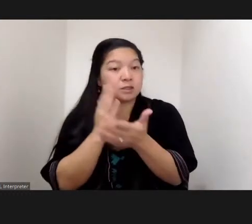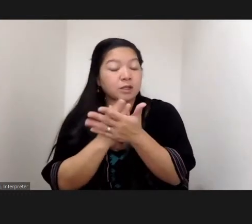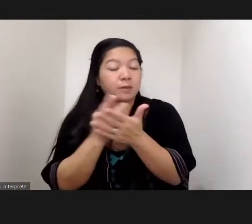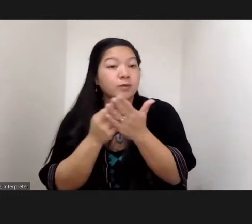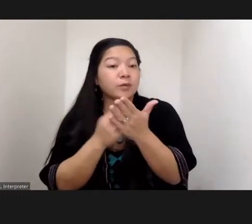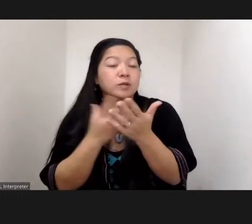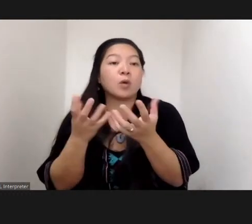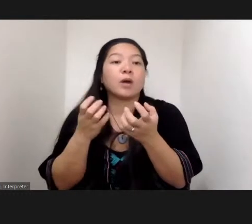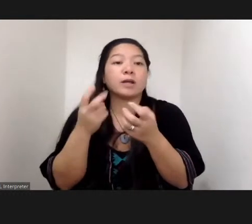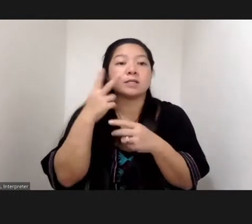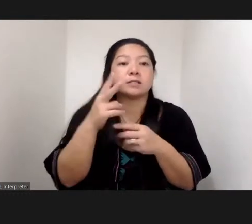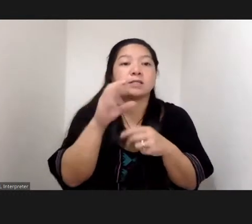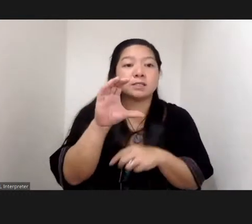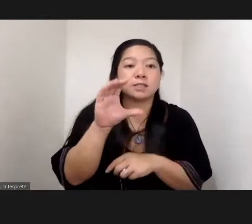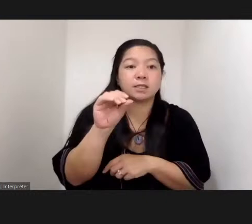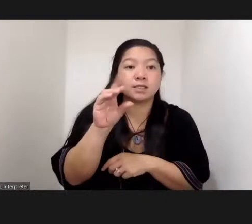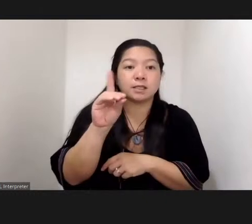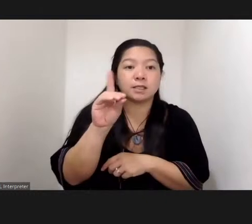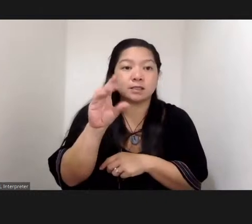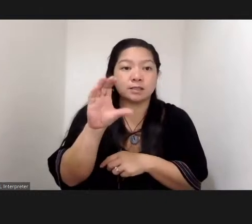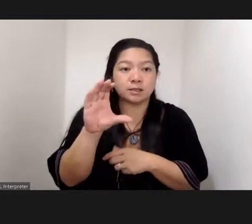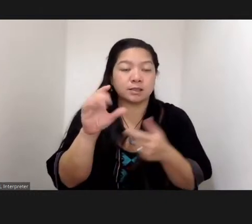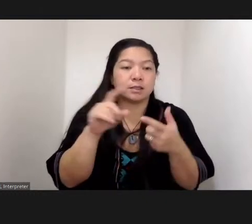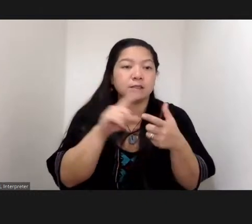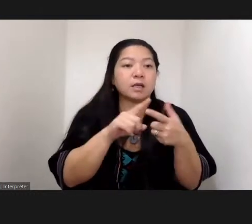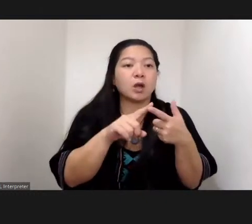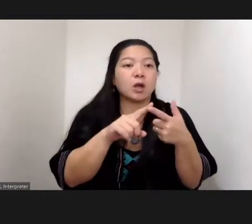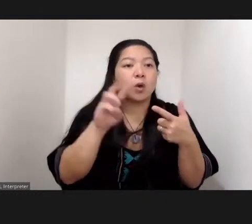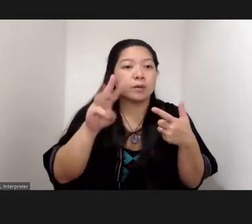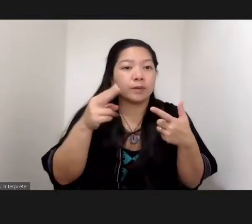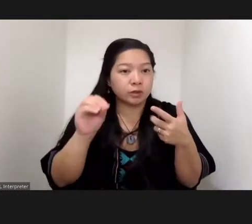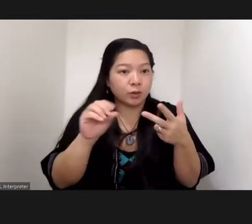World Health Organization will say.